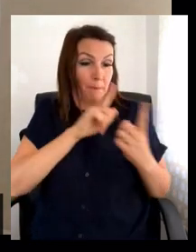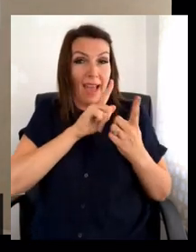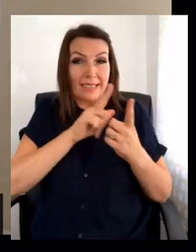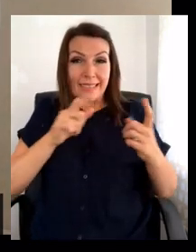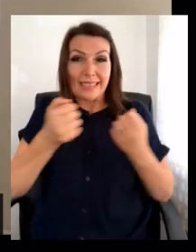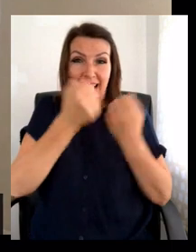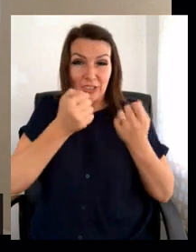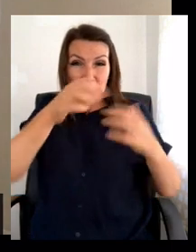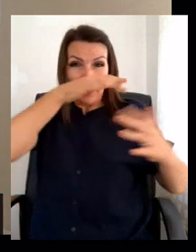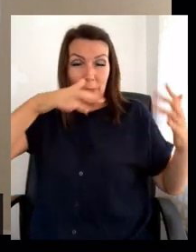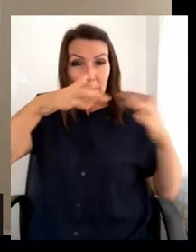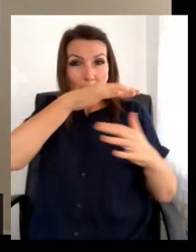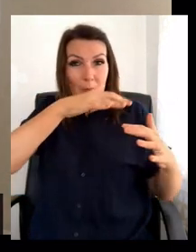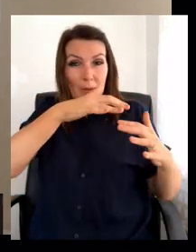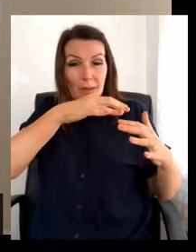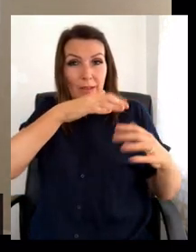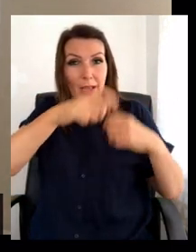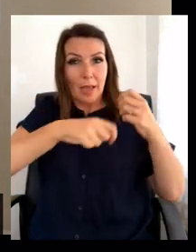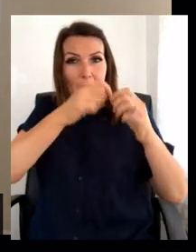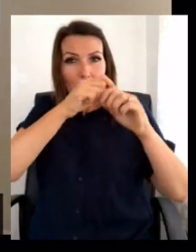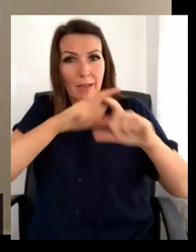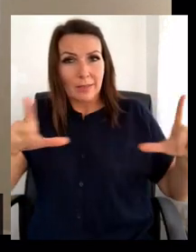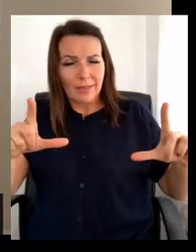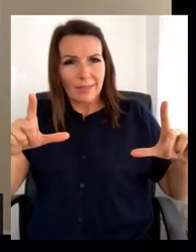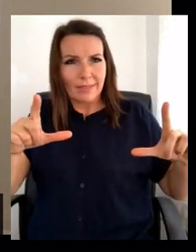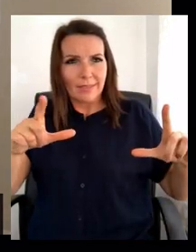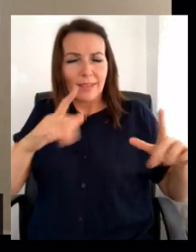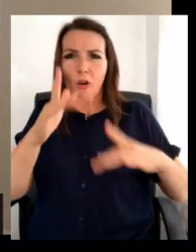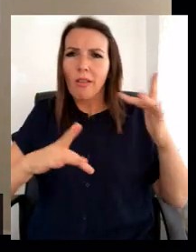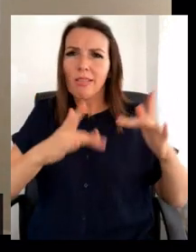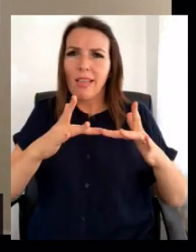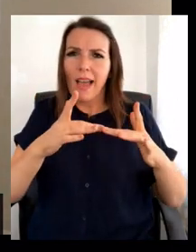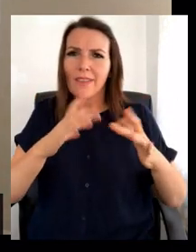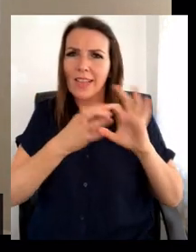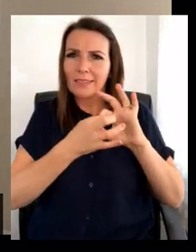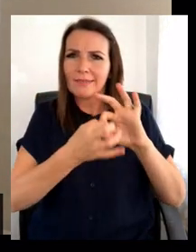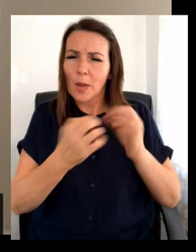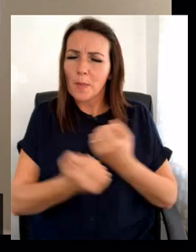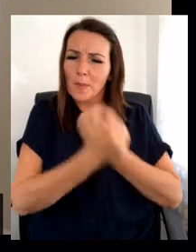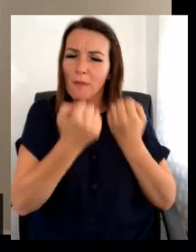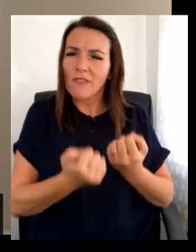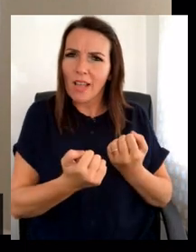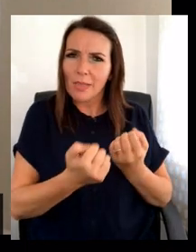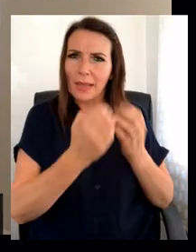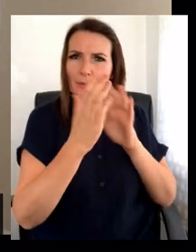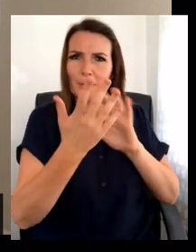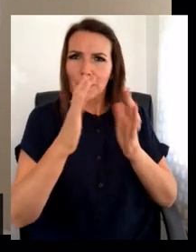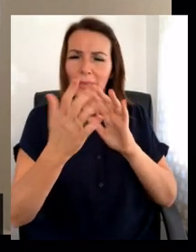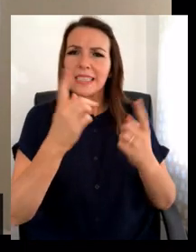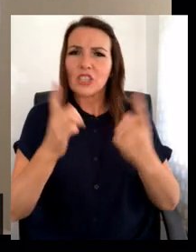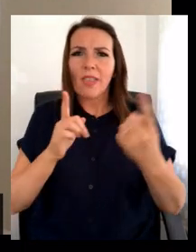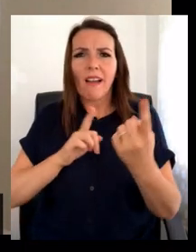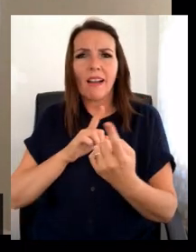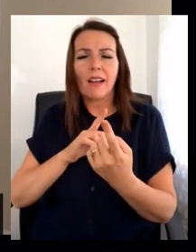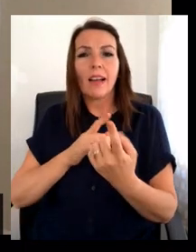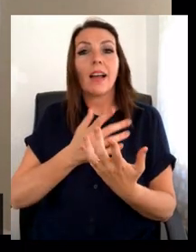it was actually a very powerful form of mirroring, which was only suggested at that time. And then when the residency